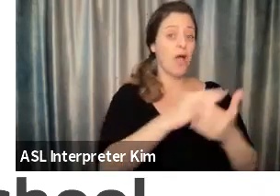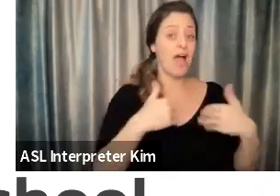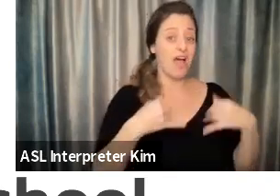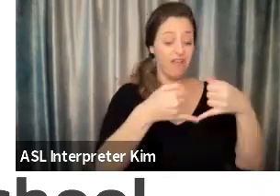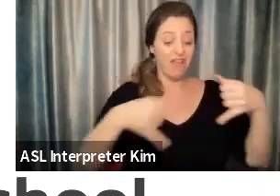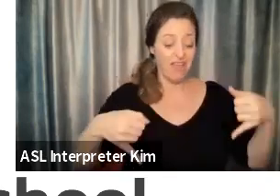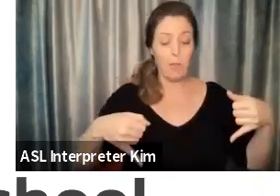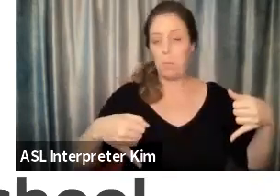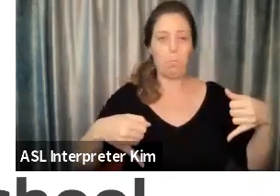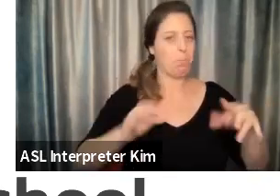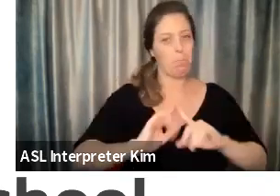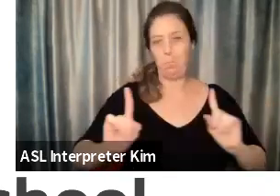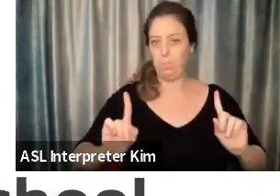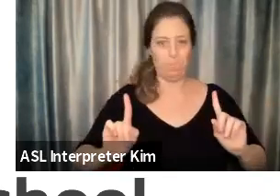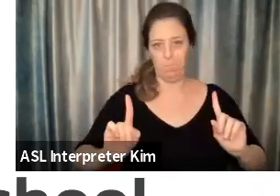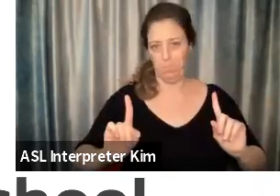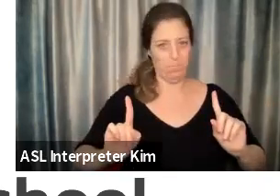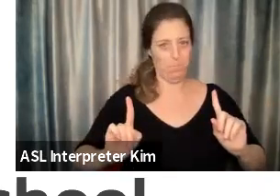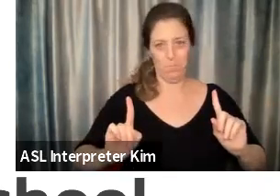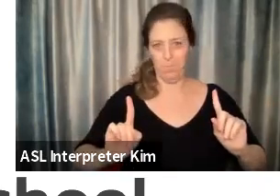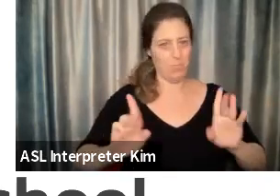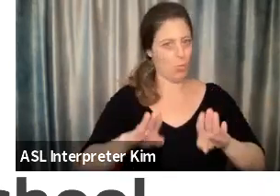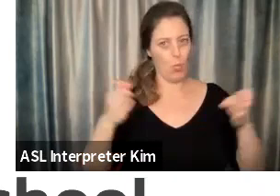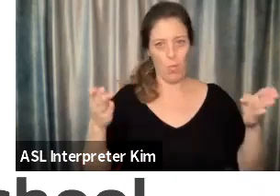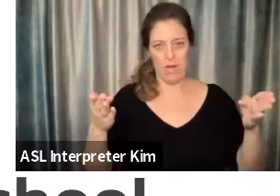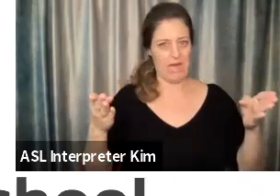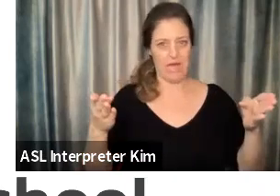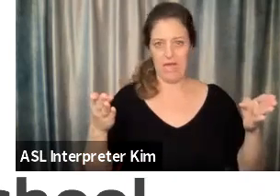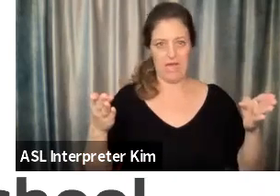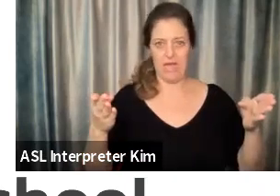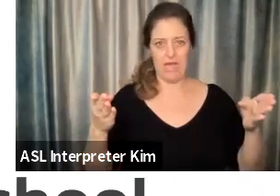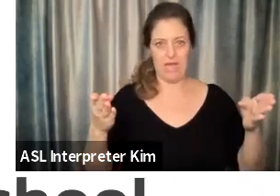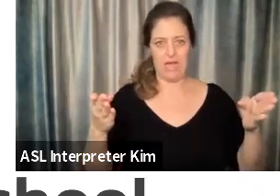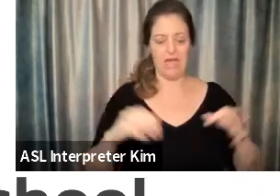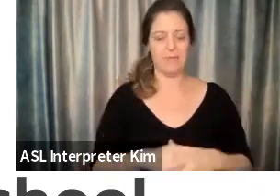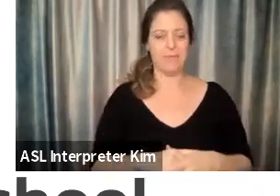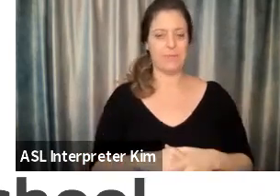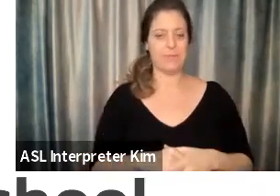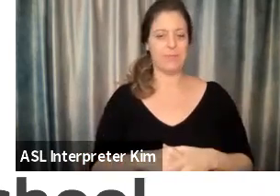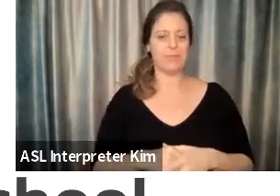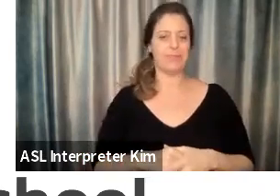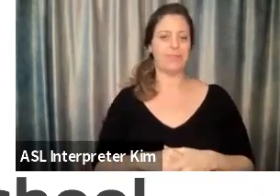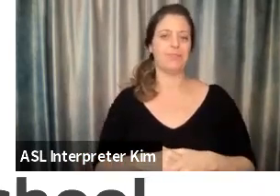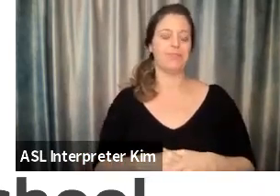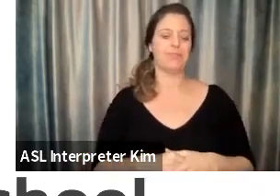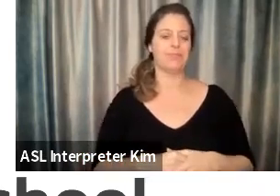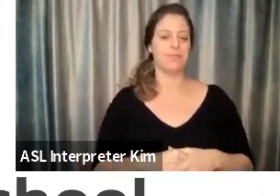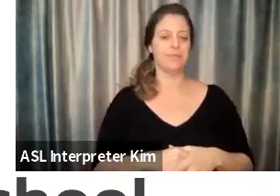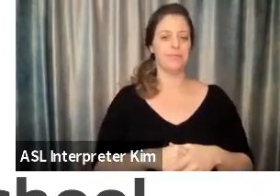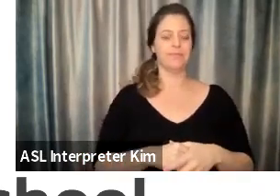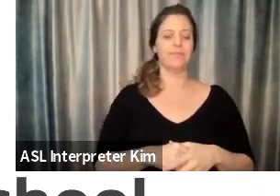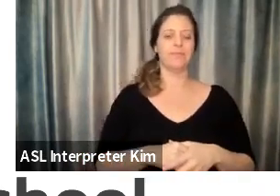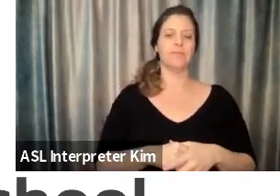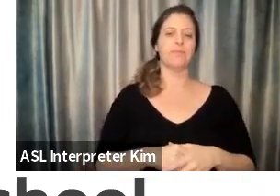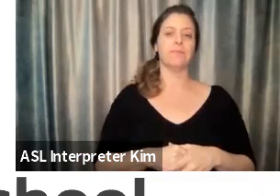different rules when it comes to boundaries. It's not really tied in as far as where you live. And we also want to let you